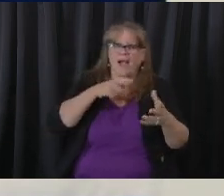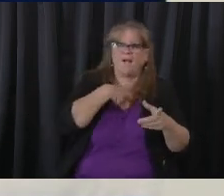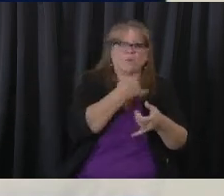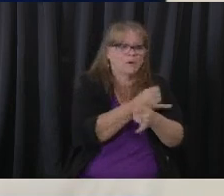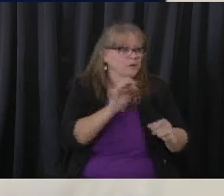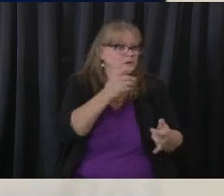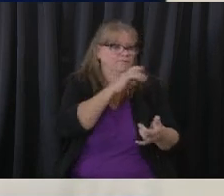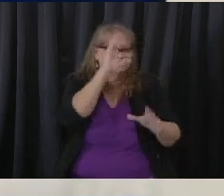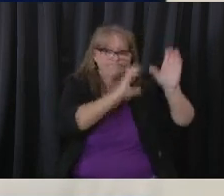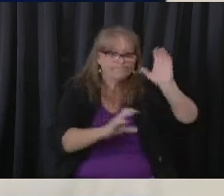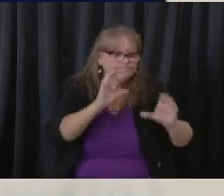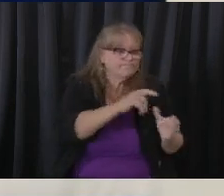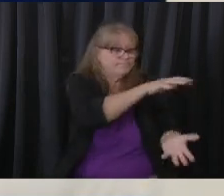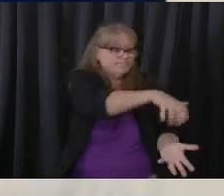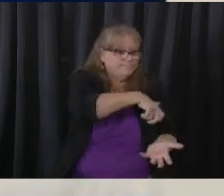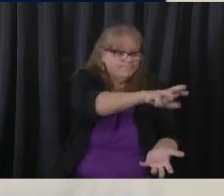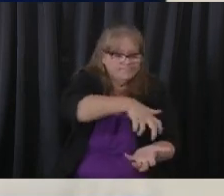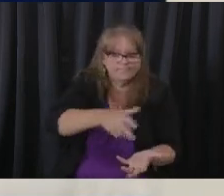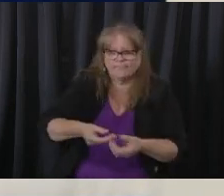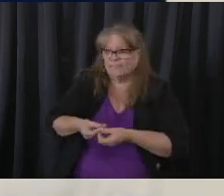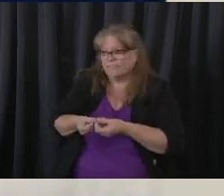talking about where we are today.